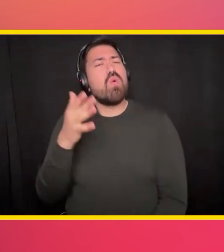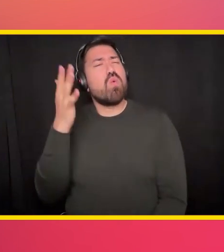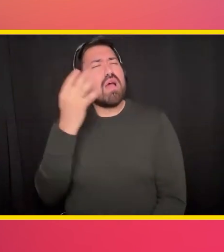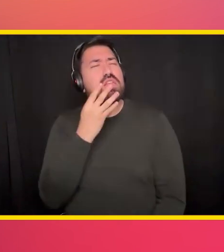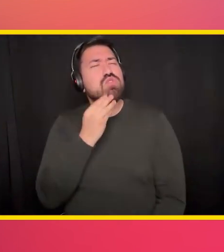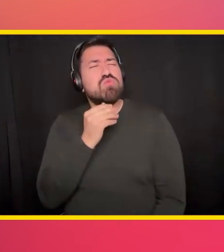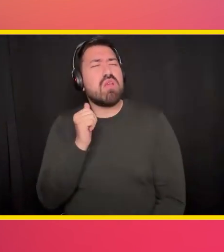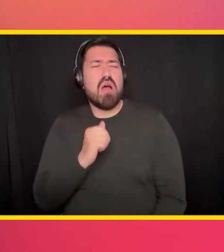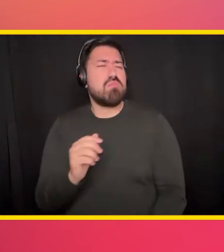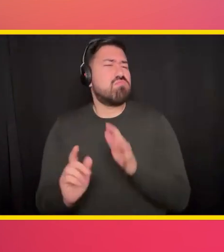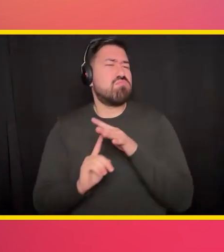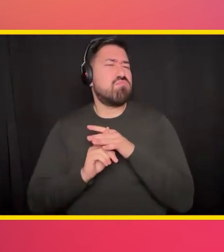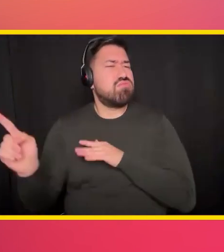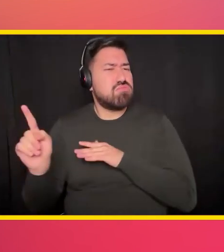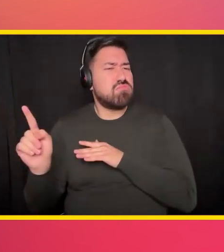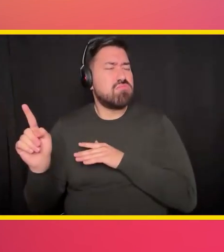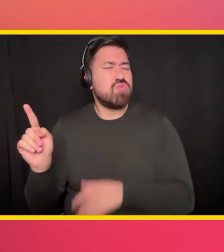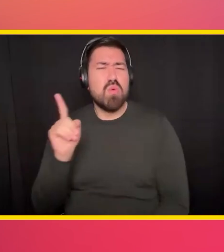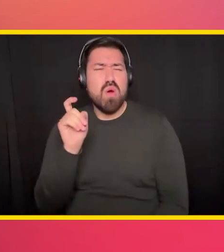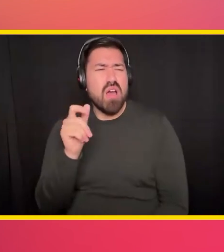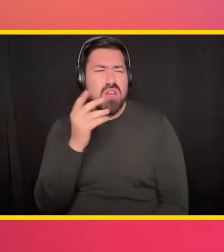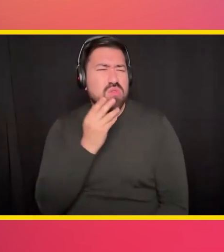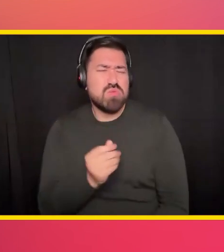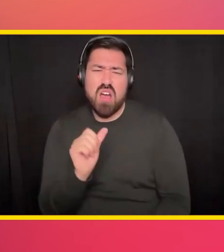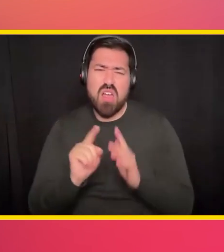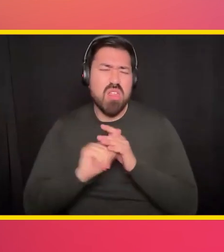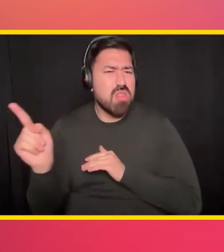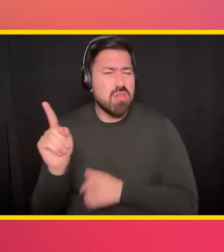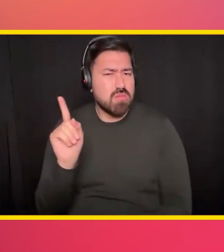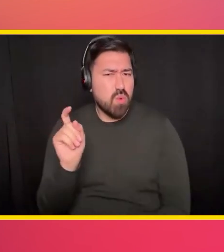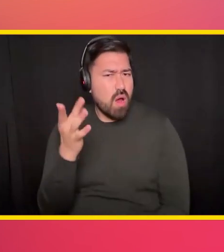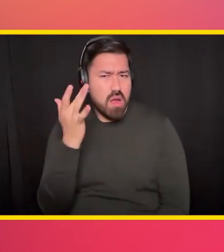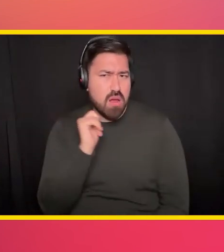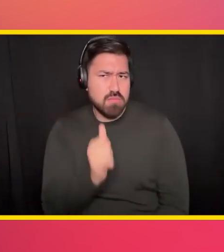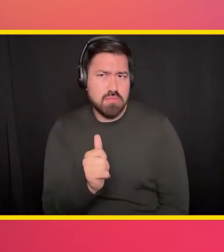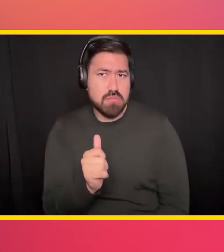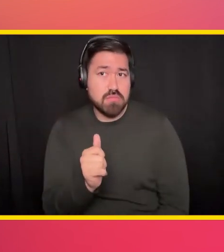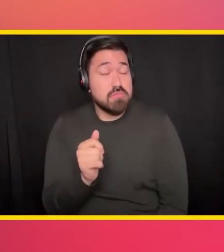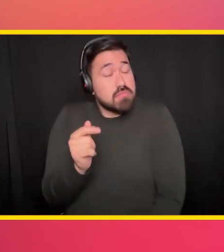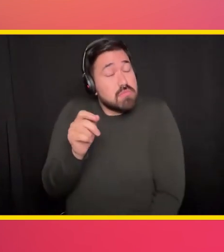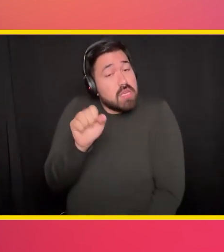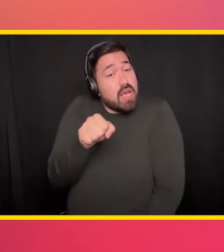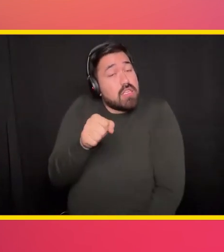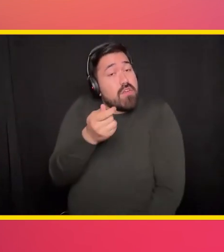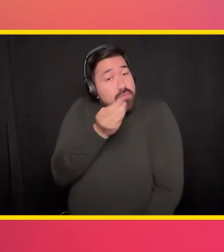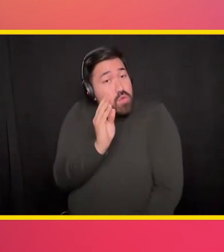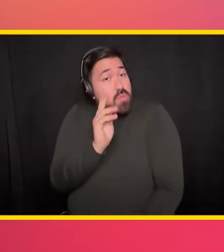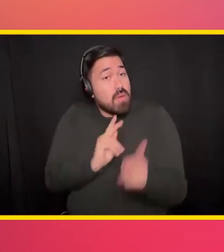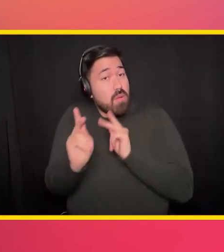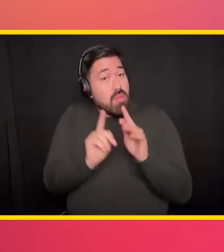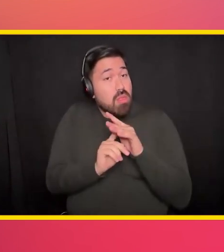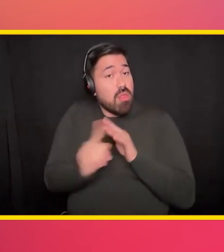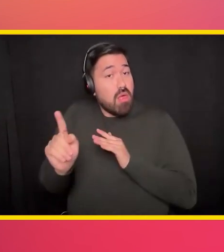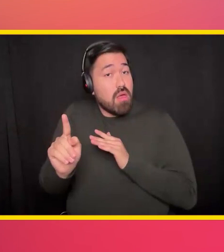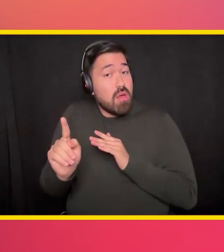flee? mm, Why they did not flee? Like, yes, some folks did initially, but by